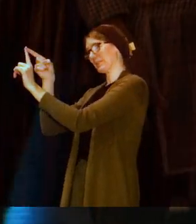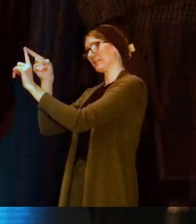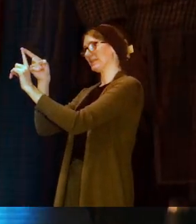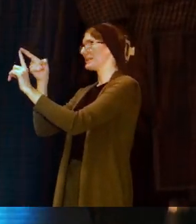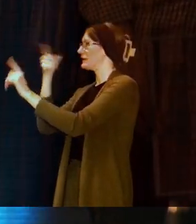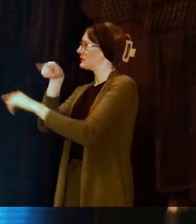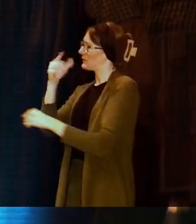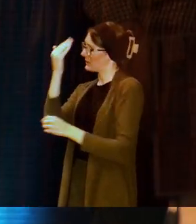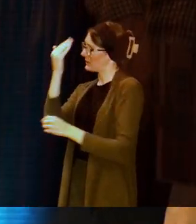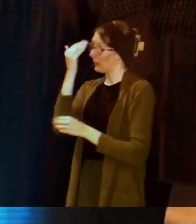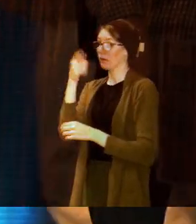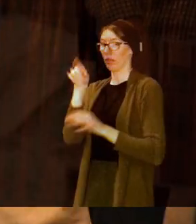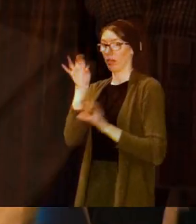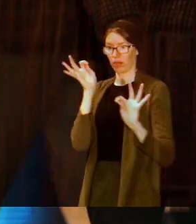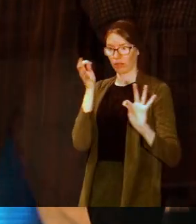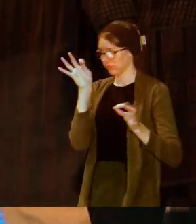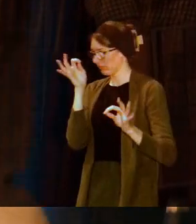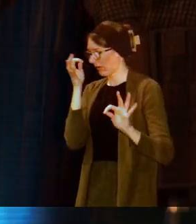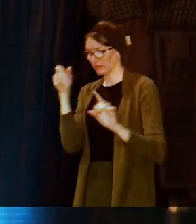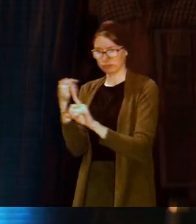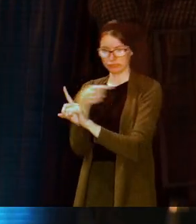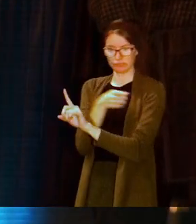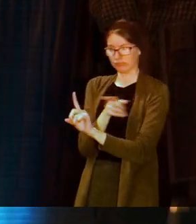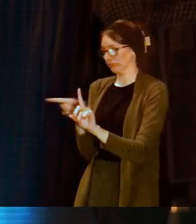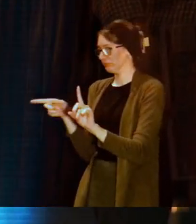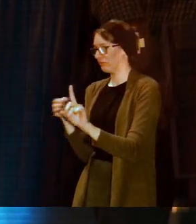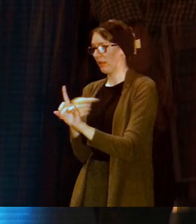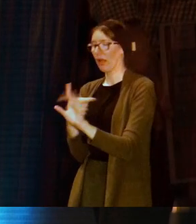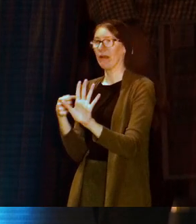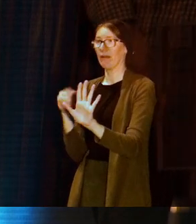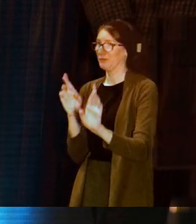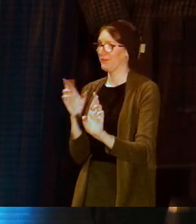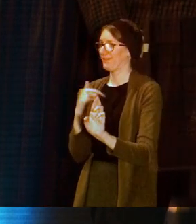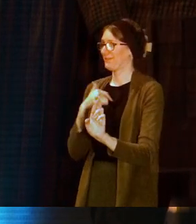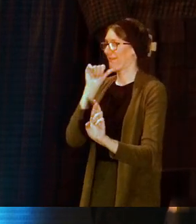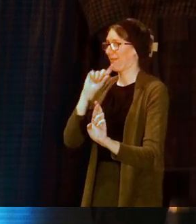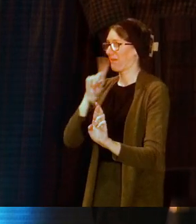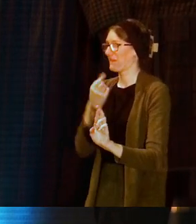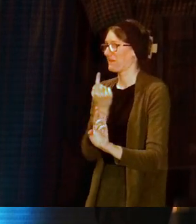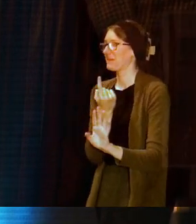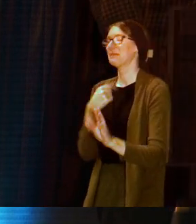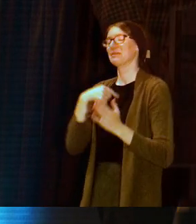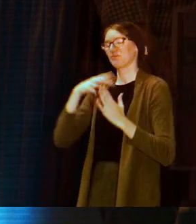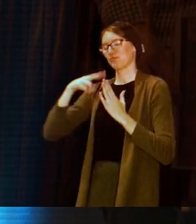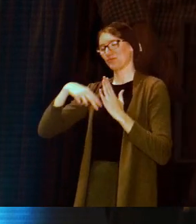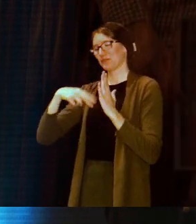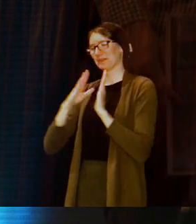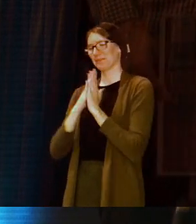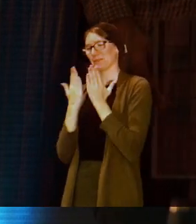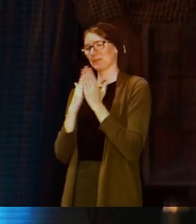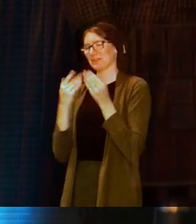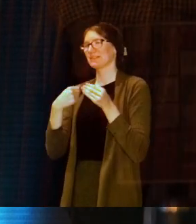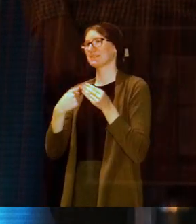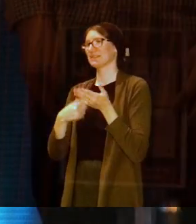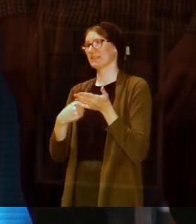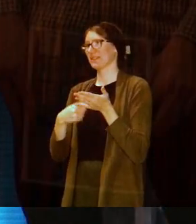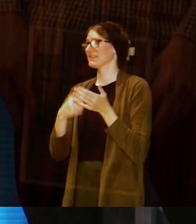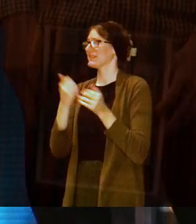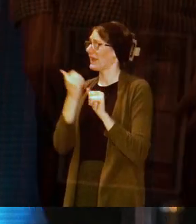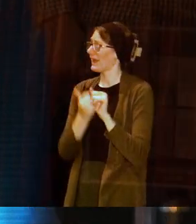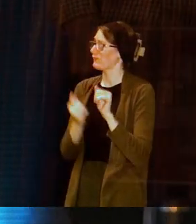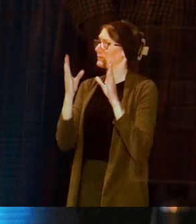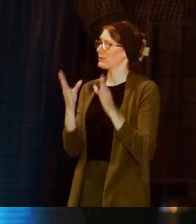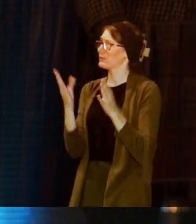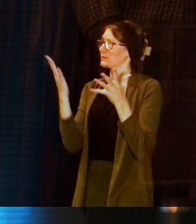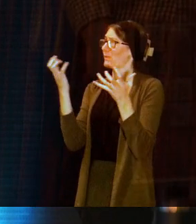us know, but if you're like me, you get distracted. Hopefully I'm not the only one. I'm reading a book, and it just mentioned about how every human wants something to